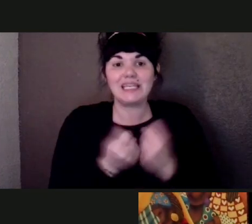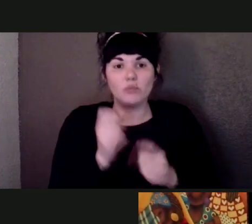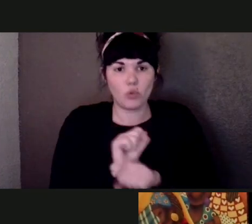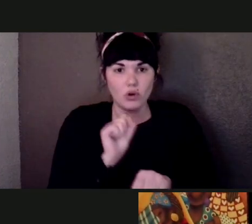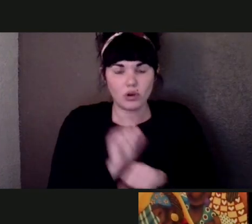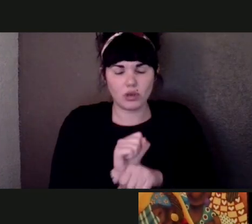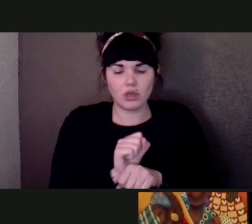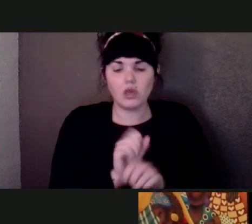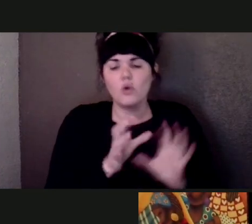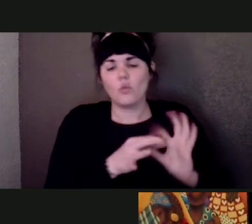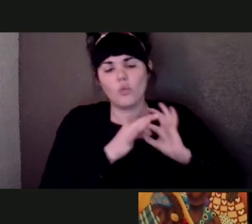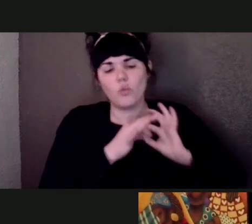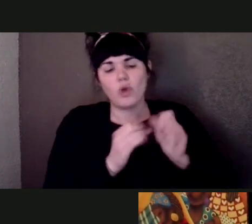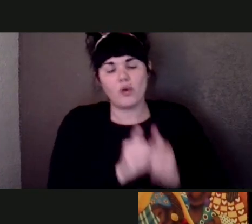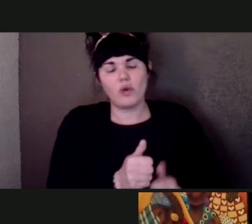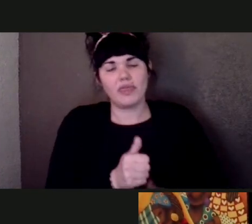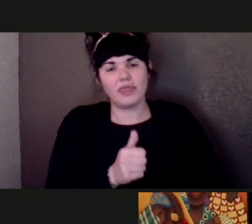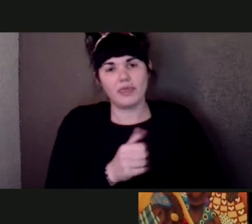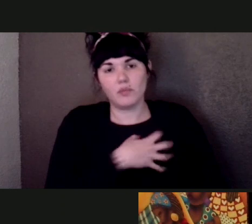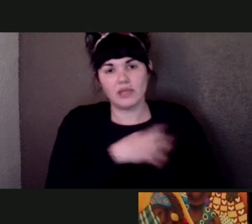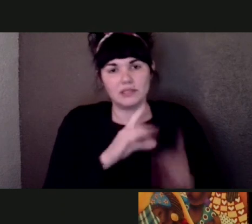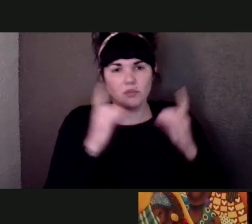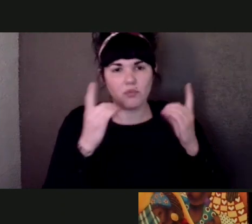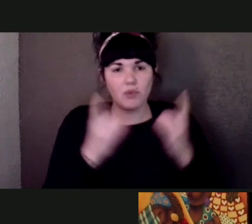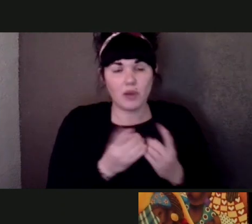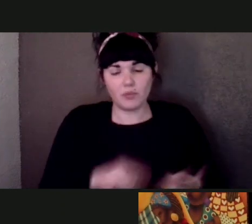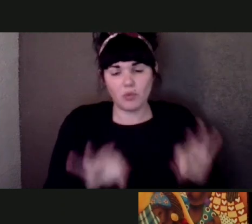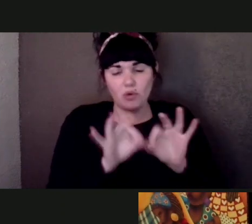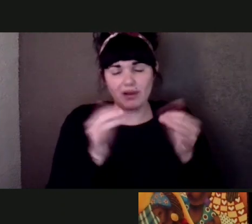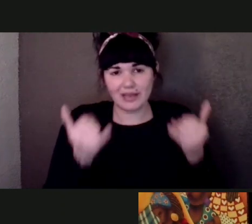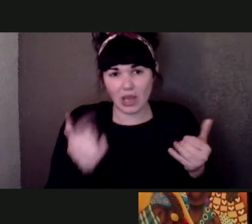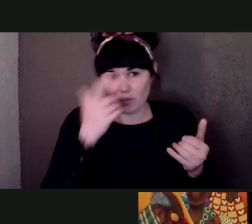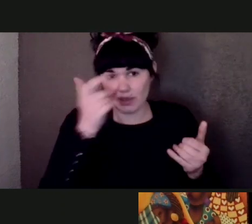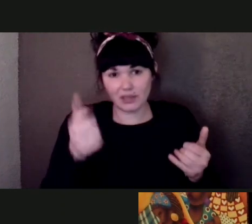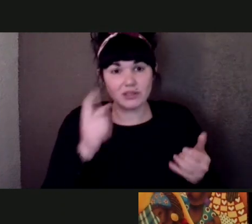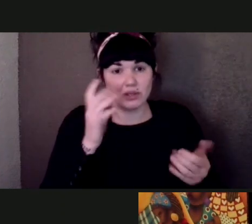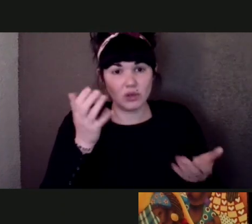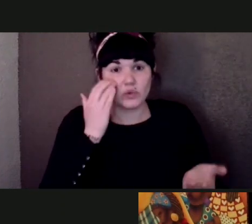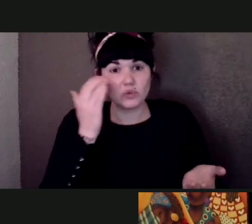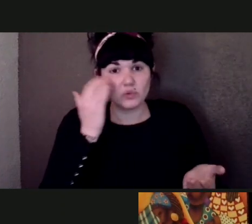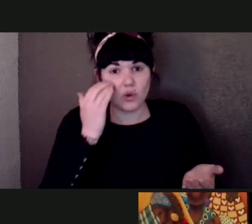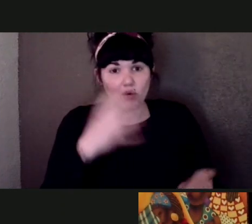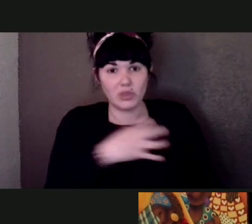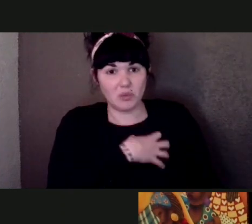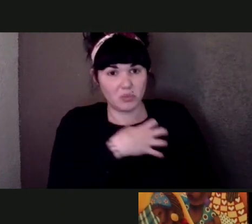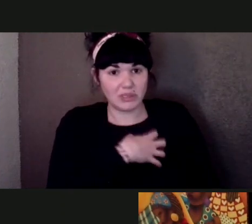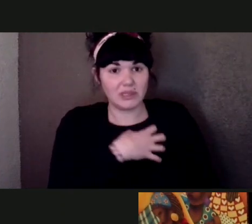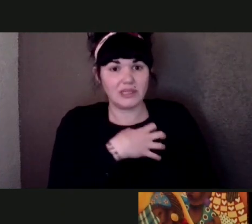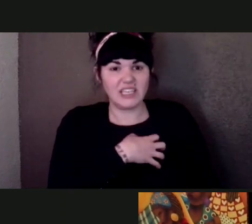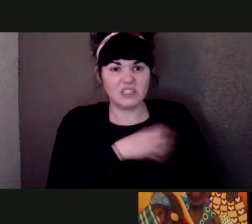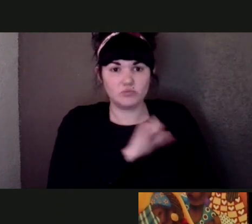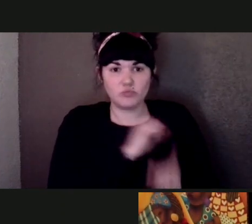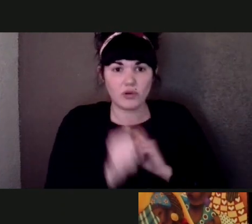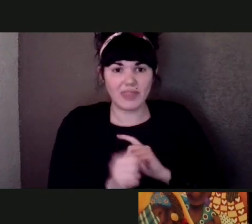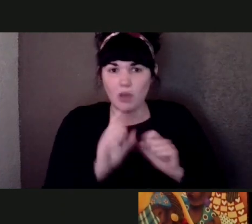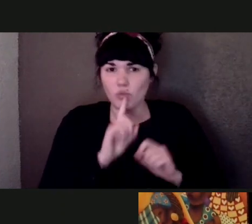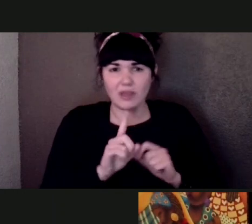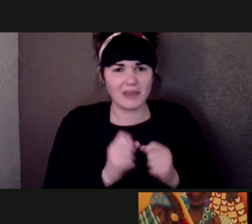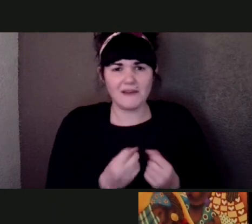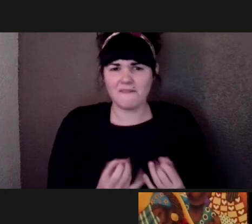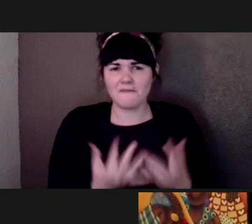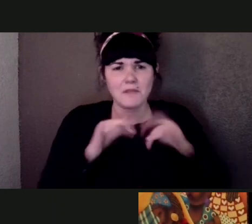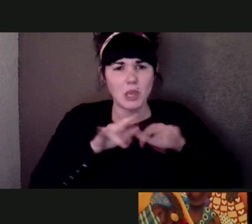some of the police relation challenges that sometimes flare up across the nation, um, fortunately, Detroit hasn't experienced them to